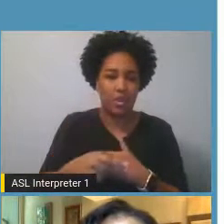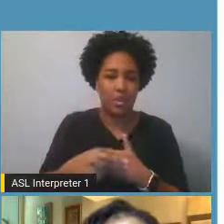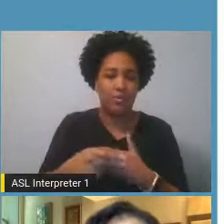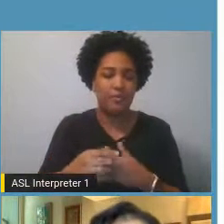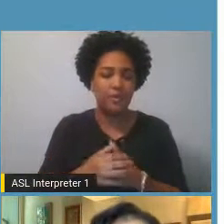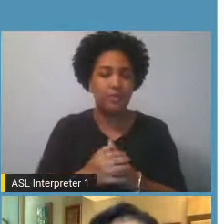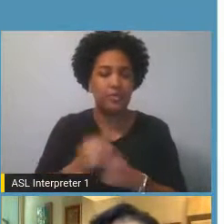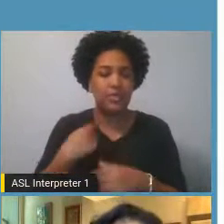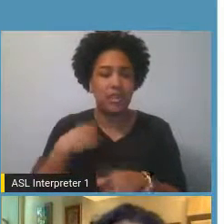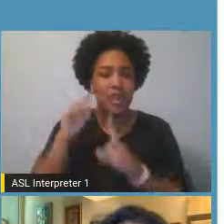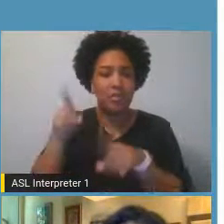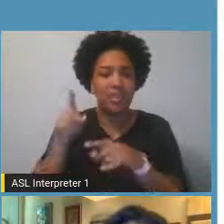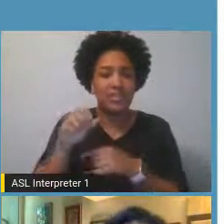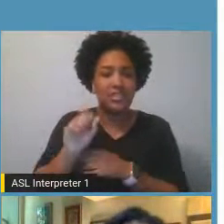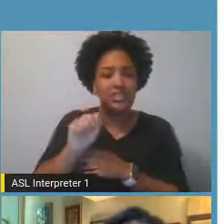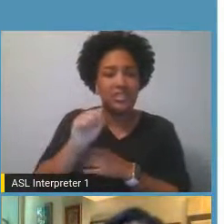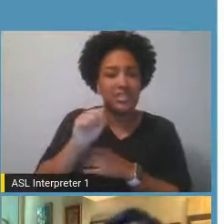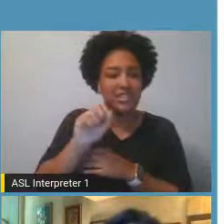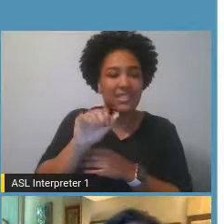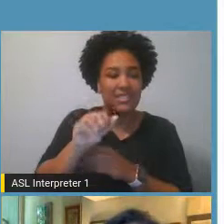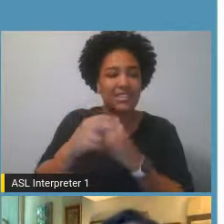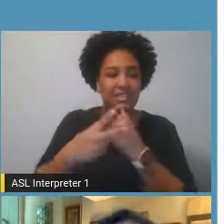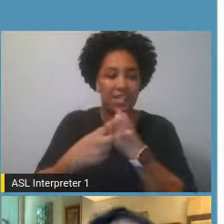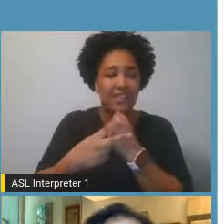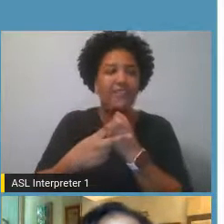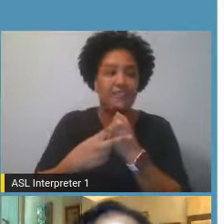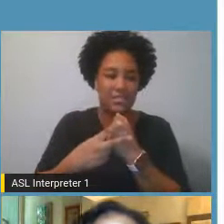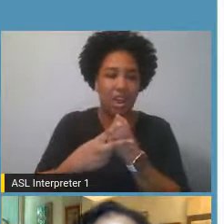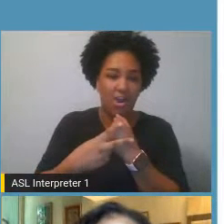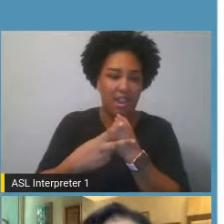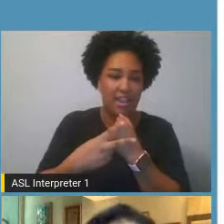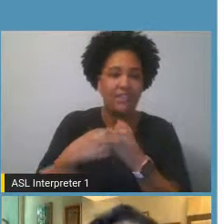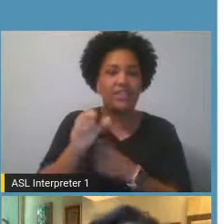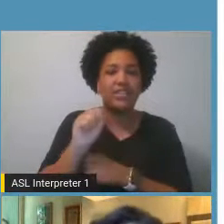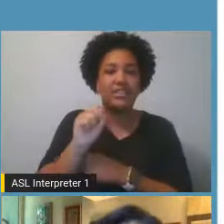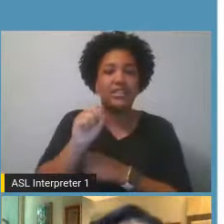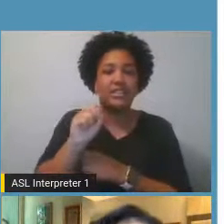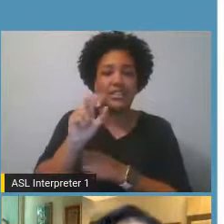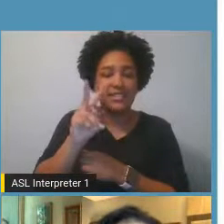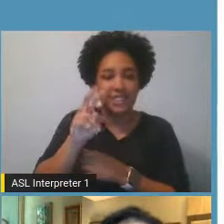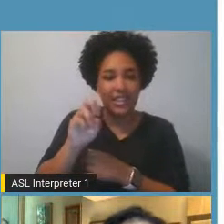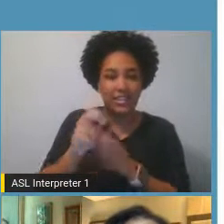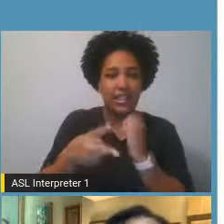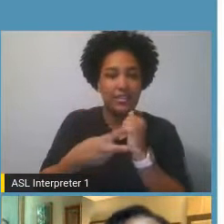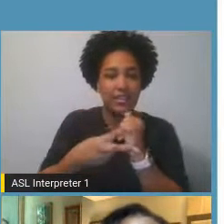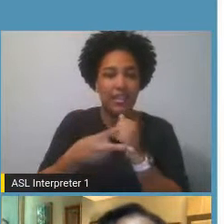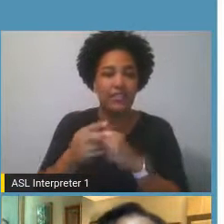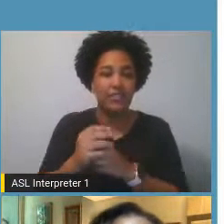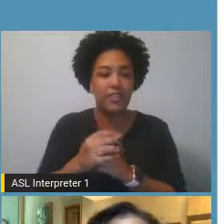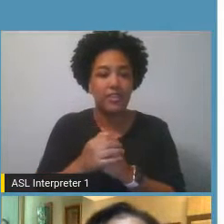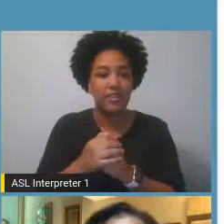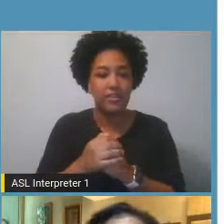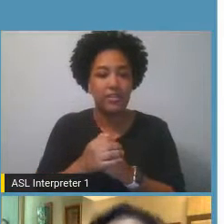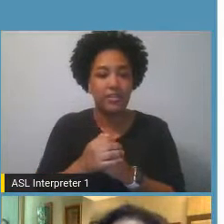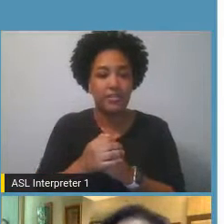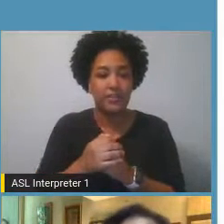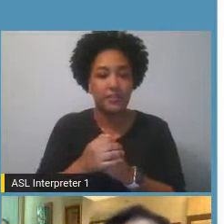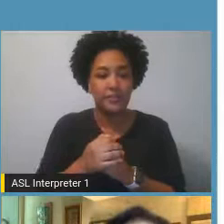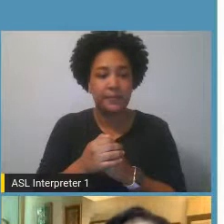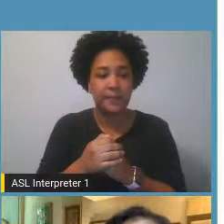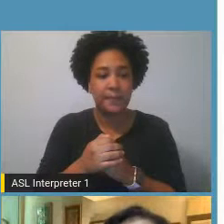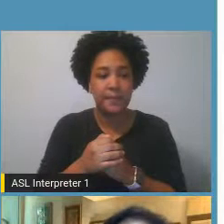Senegal, and I got to speak with, I had the opportunity to speak with a number of individuals that were going door to door